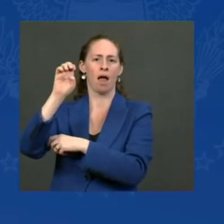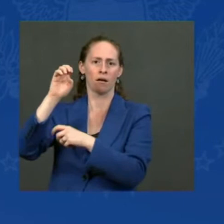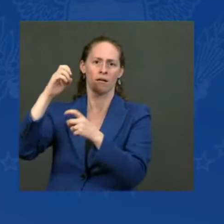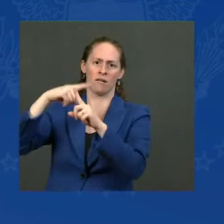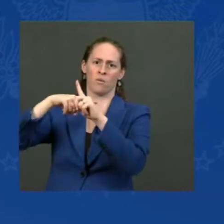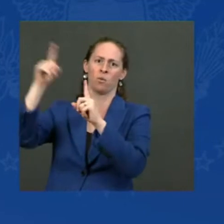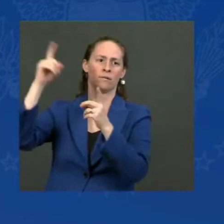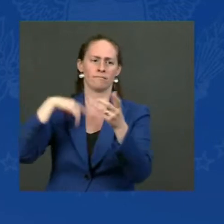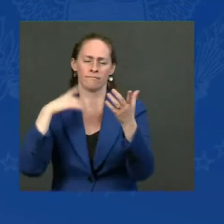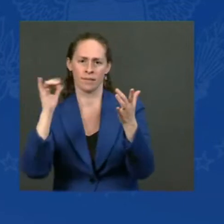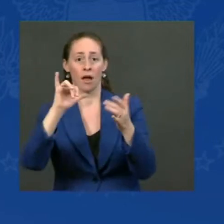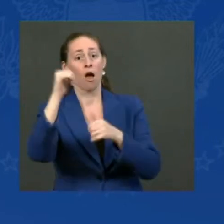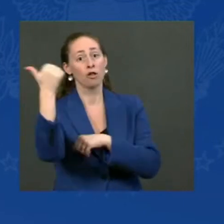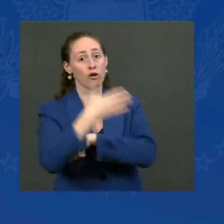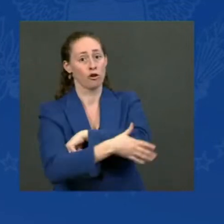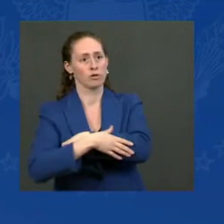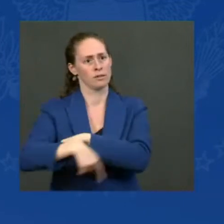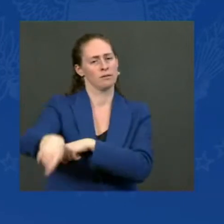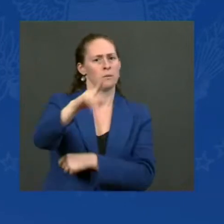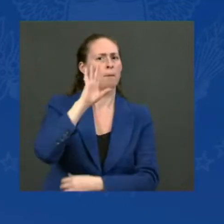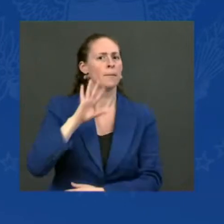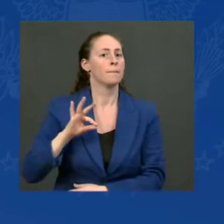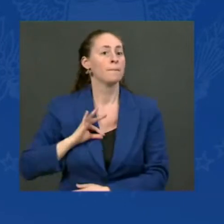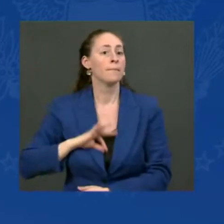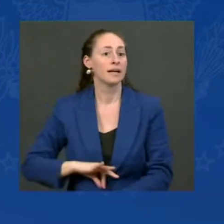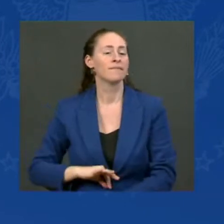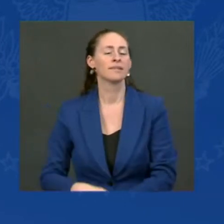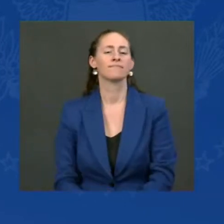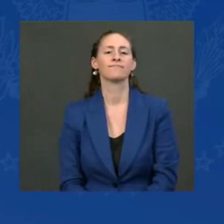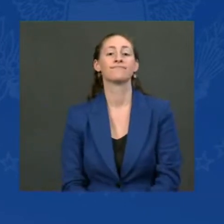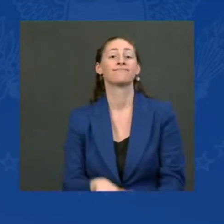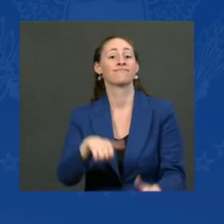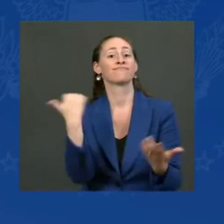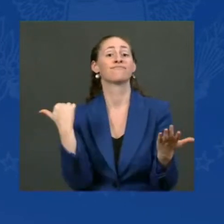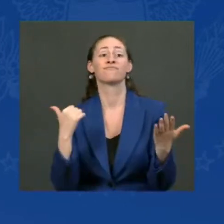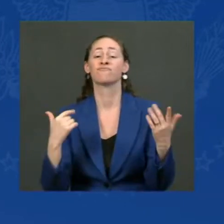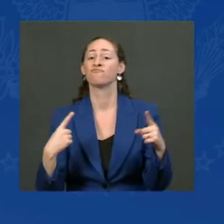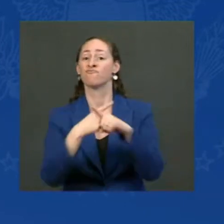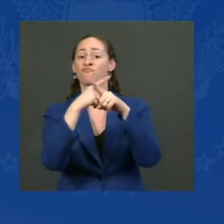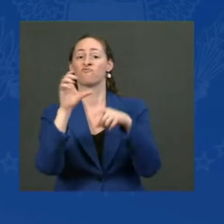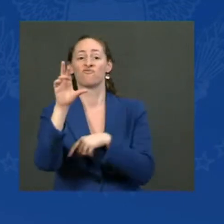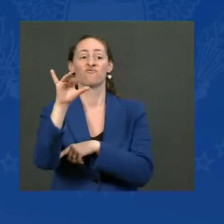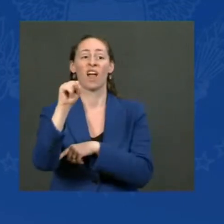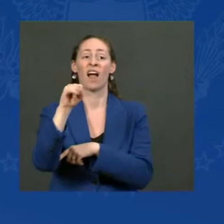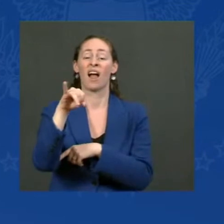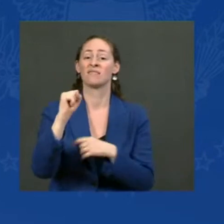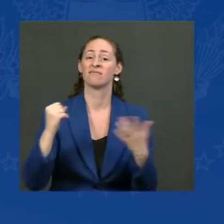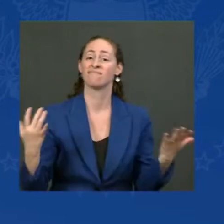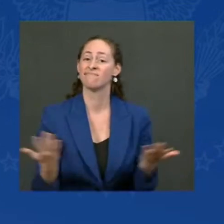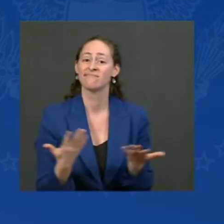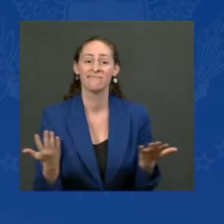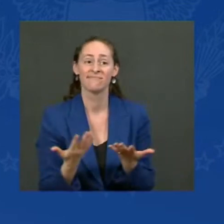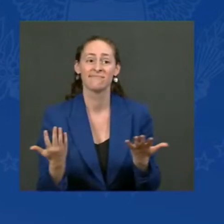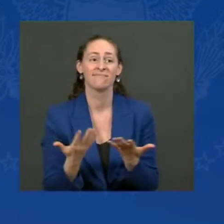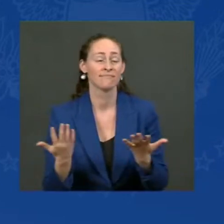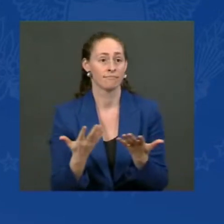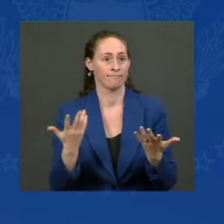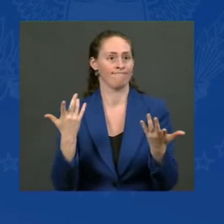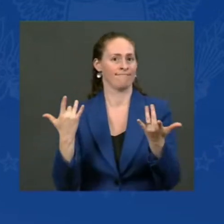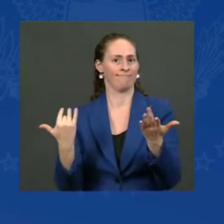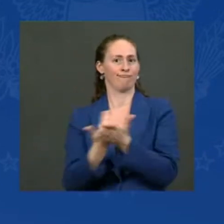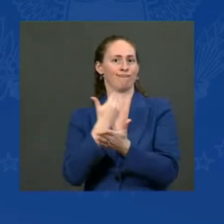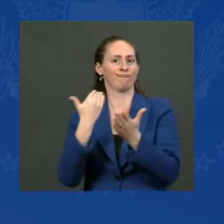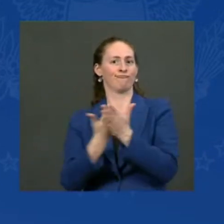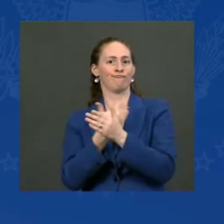As we deal with these crises, we're also encountering a new era, an era of new technologies and